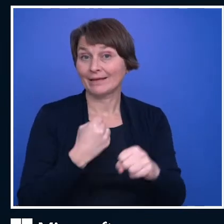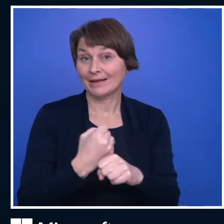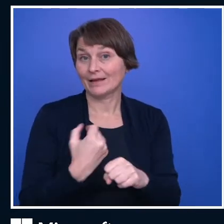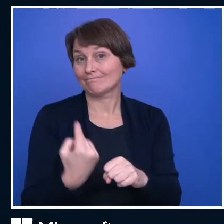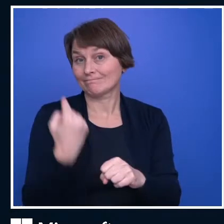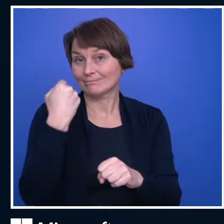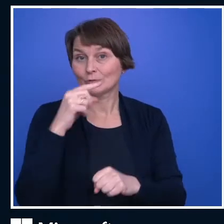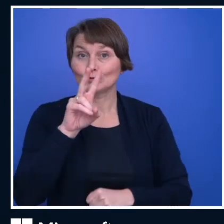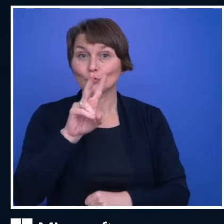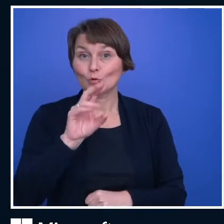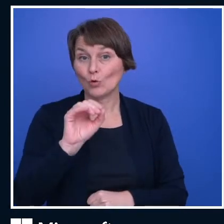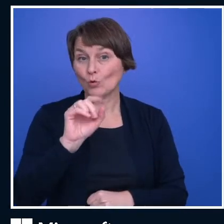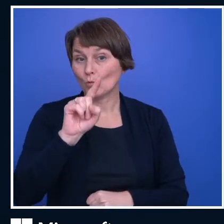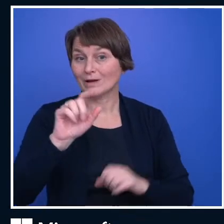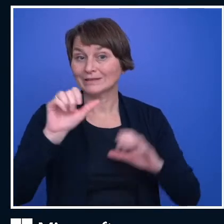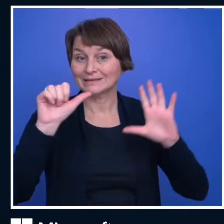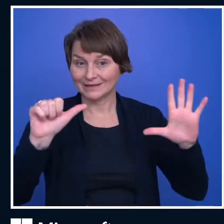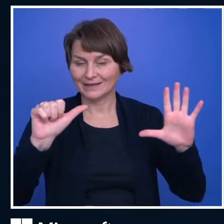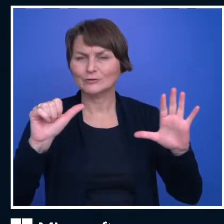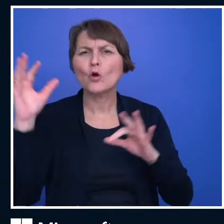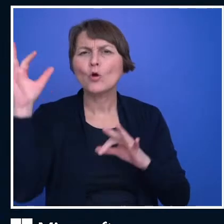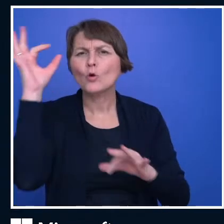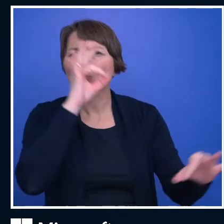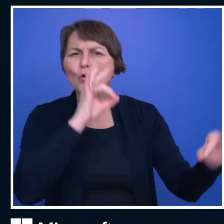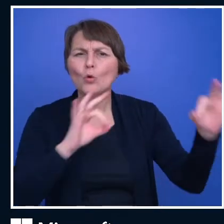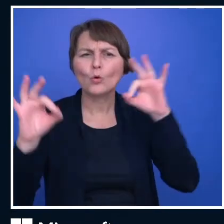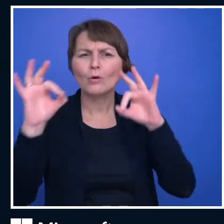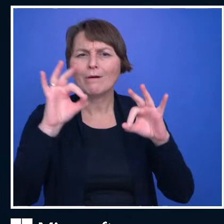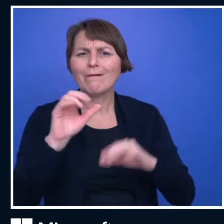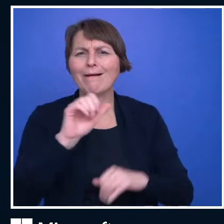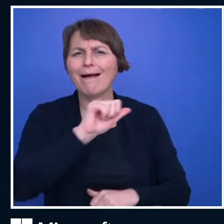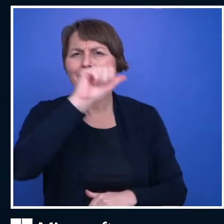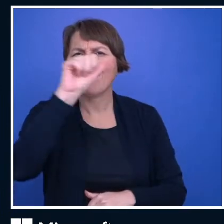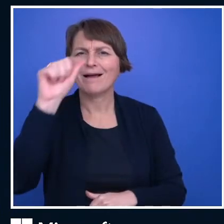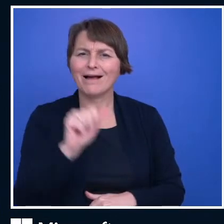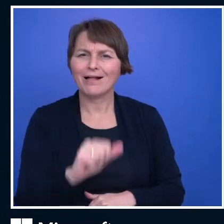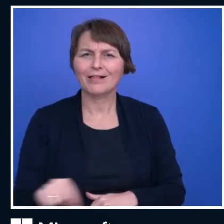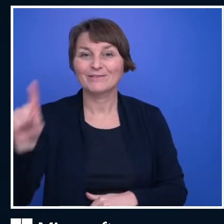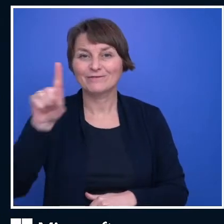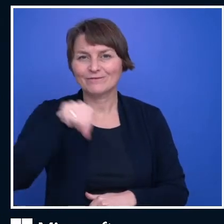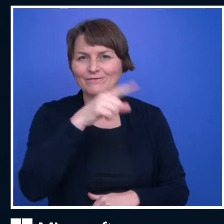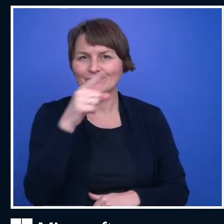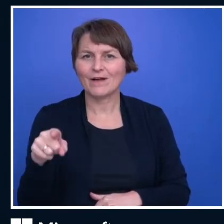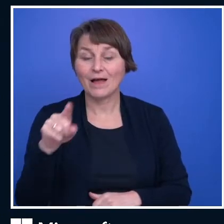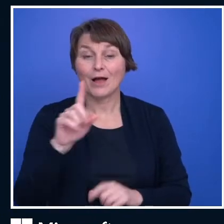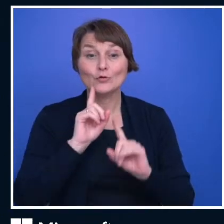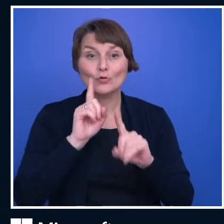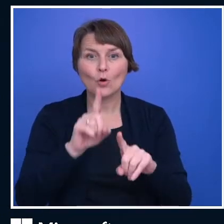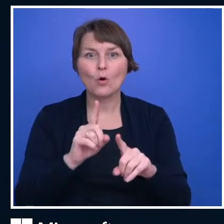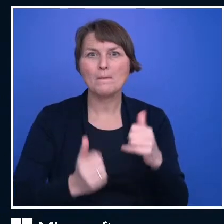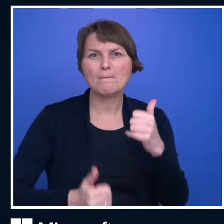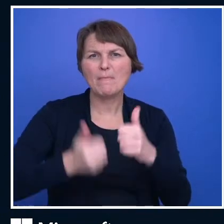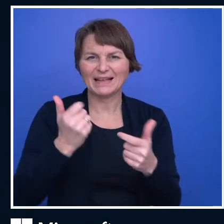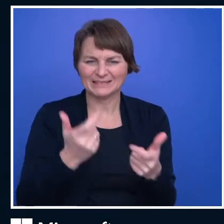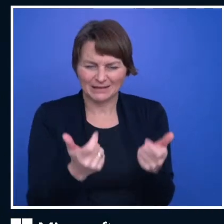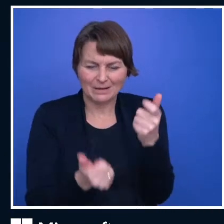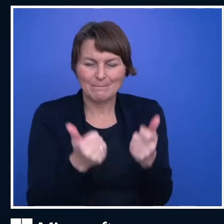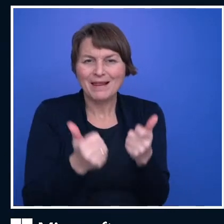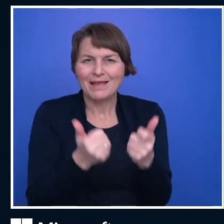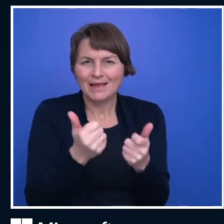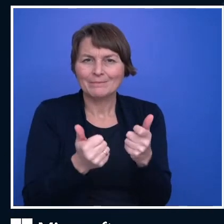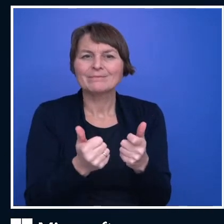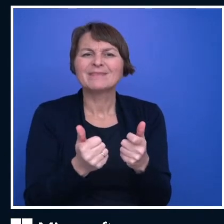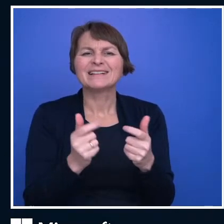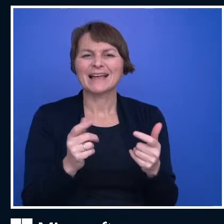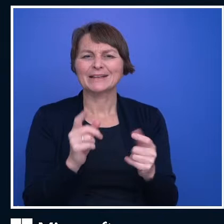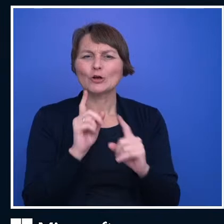AlphaGo played the best players. This was AI playing the best players in the world of the game of Go. This is an